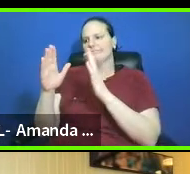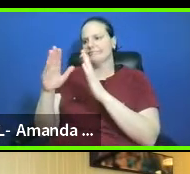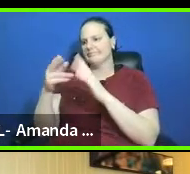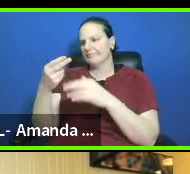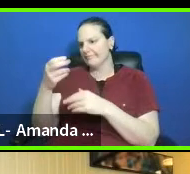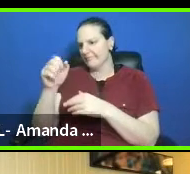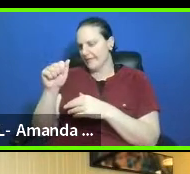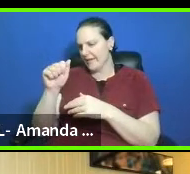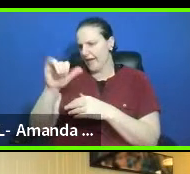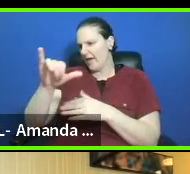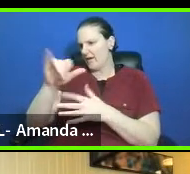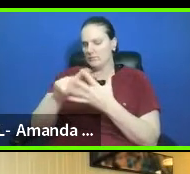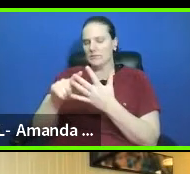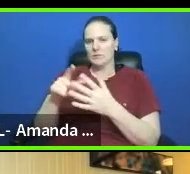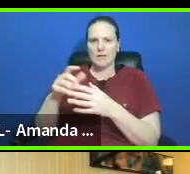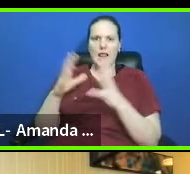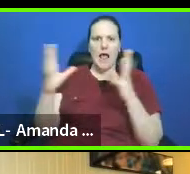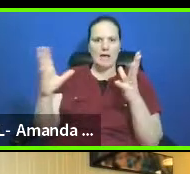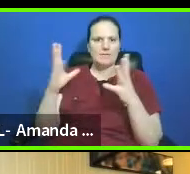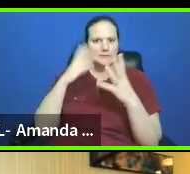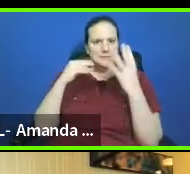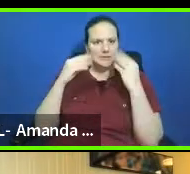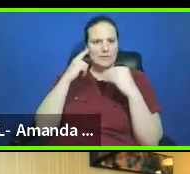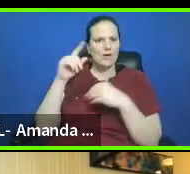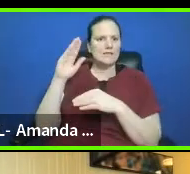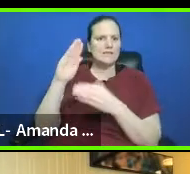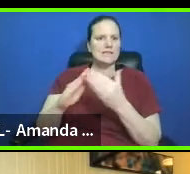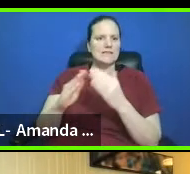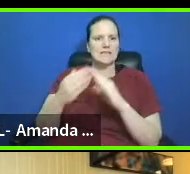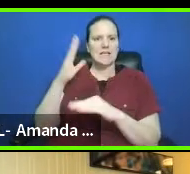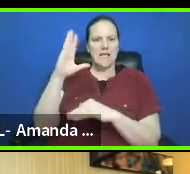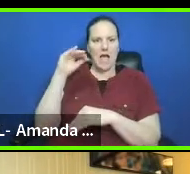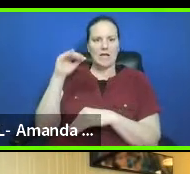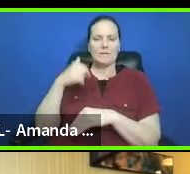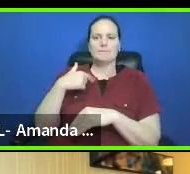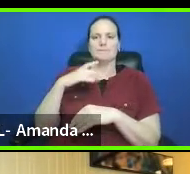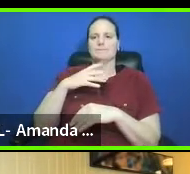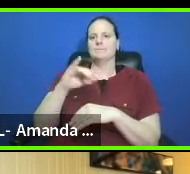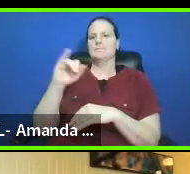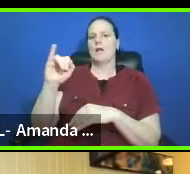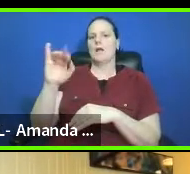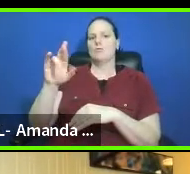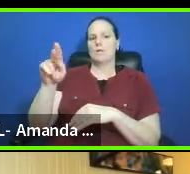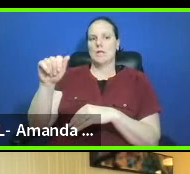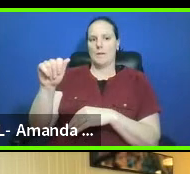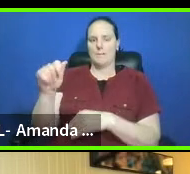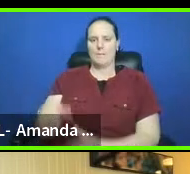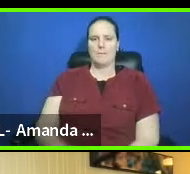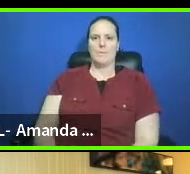quite an experience for a city guy. Anyway, I will look to Irina.